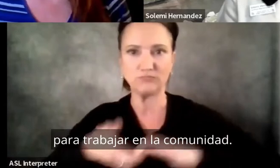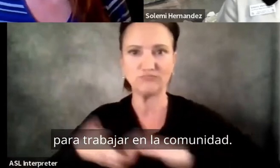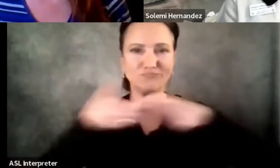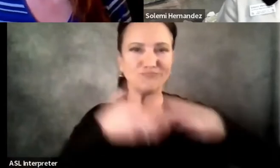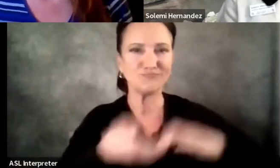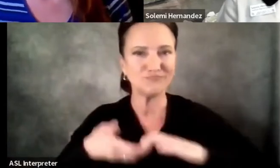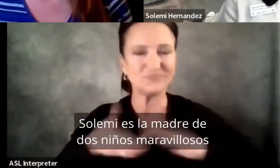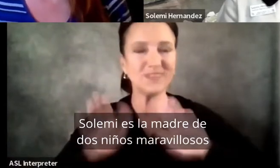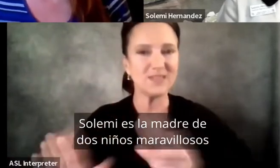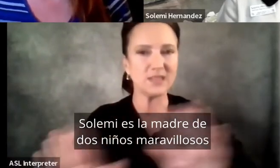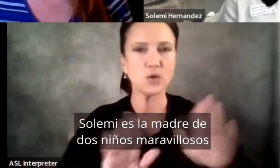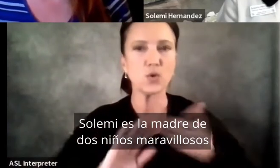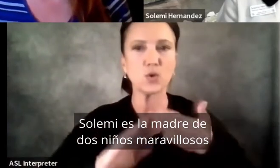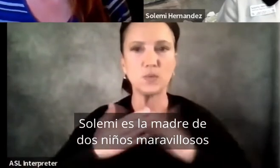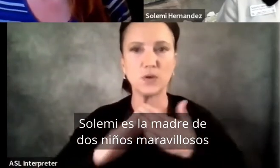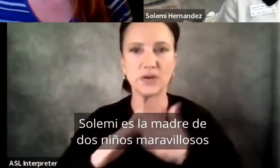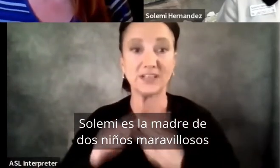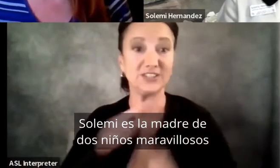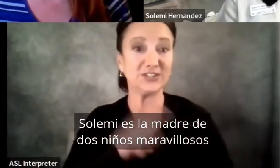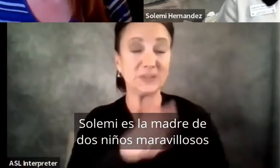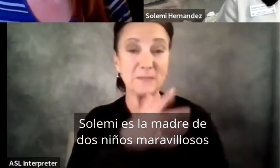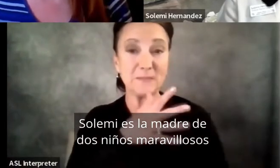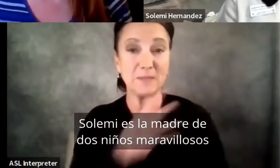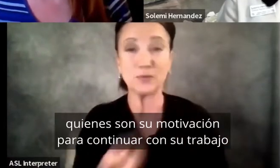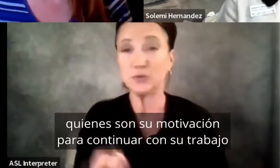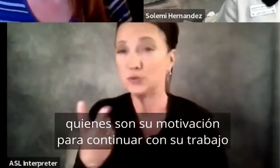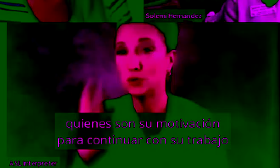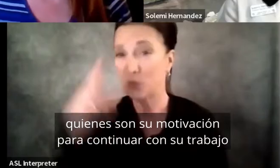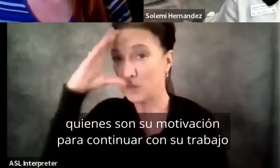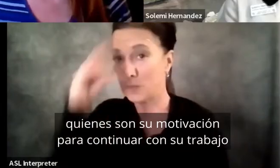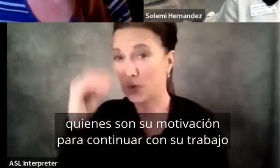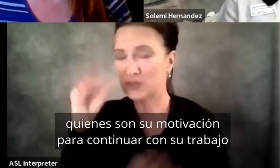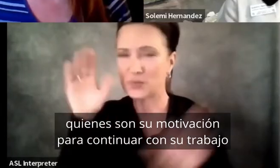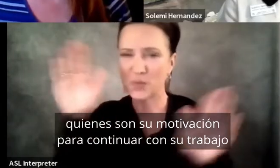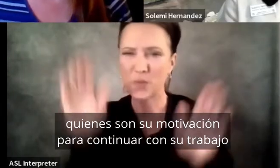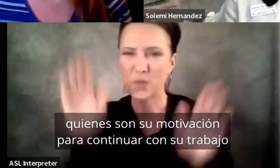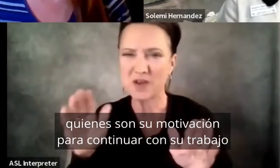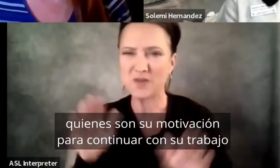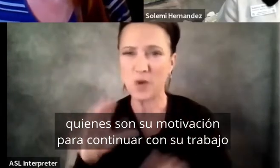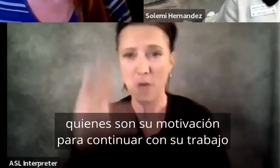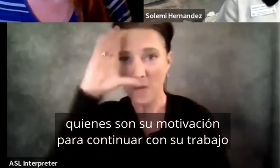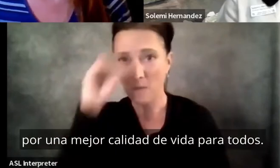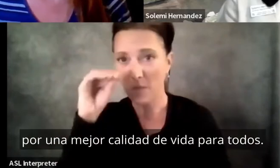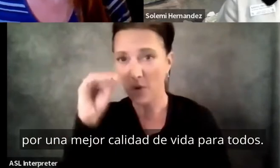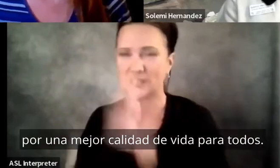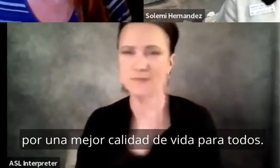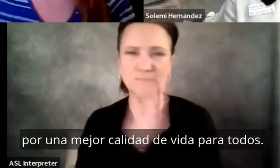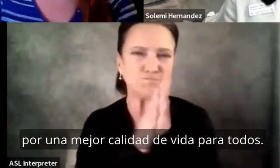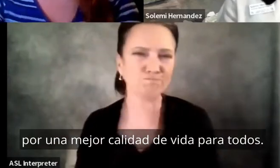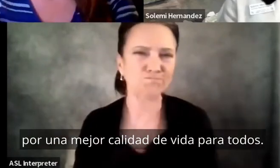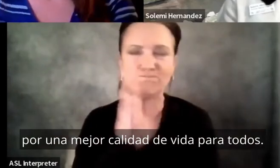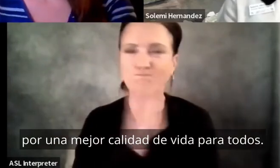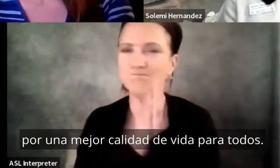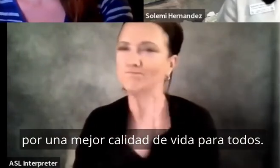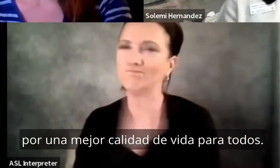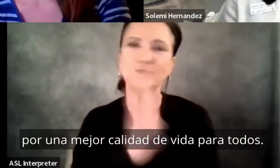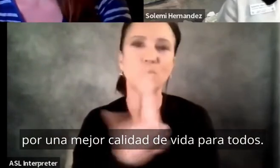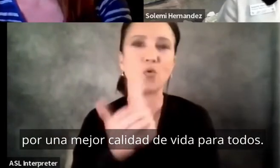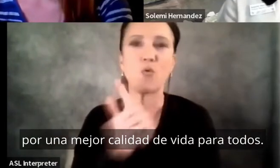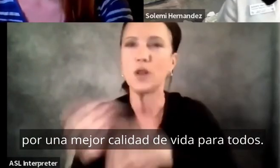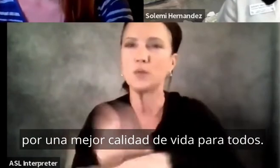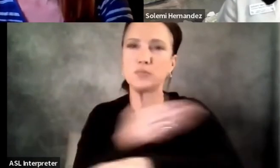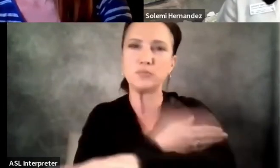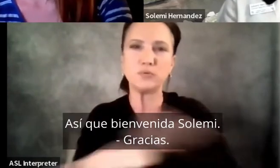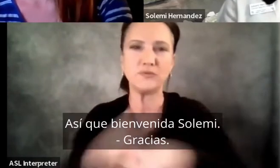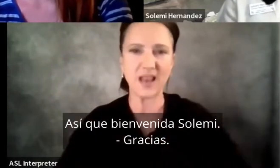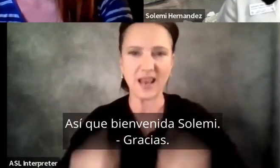community. Solemi is the mother of two wonderful young boys who are her motivation to continue her work for a better quality of life for